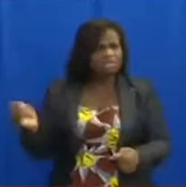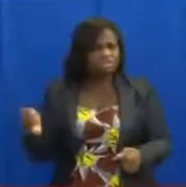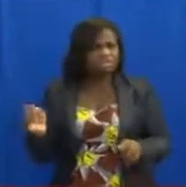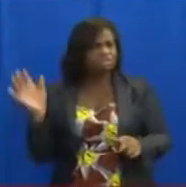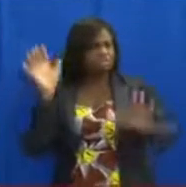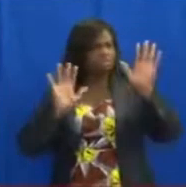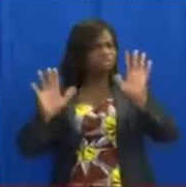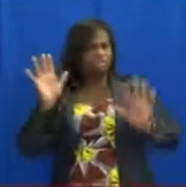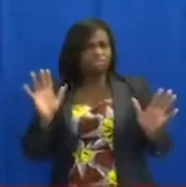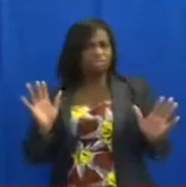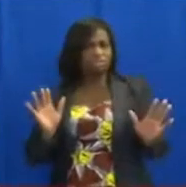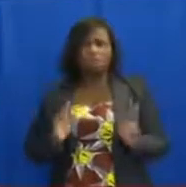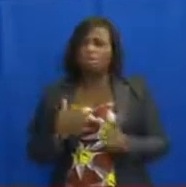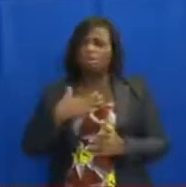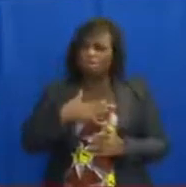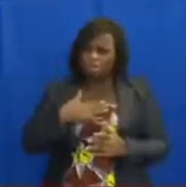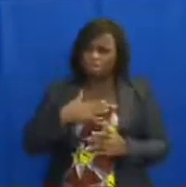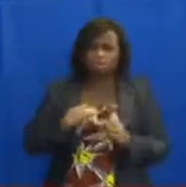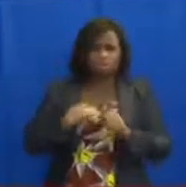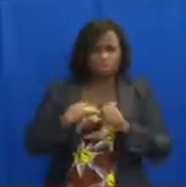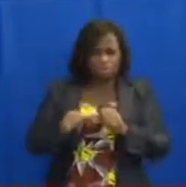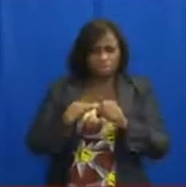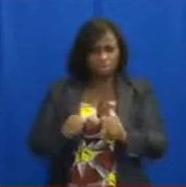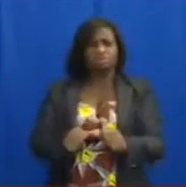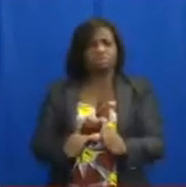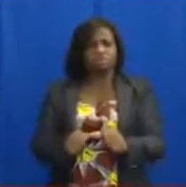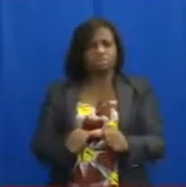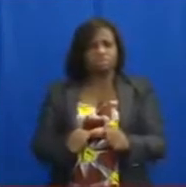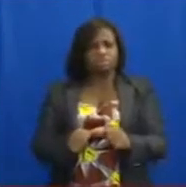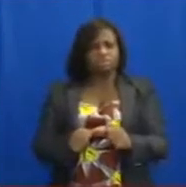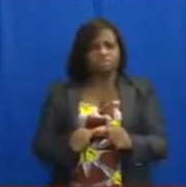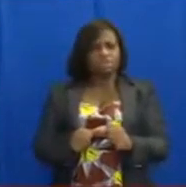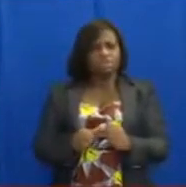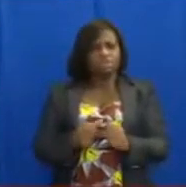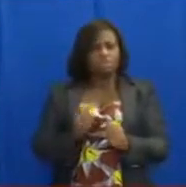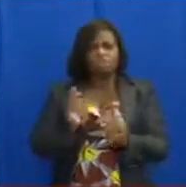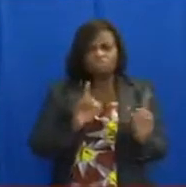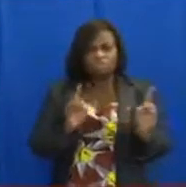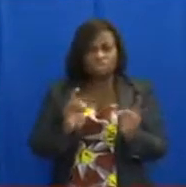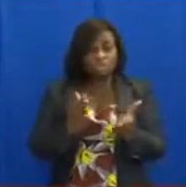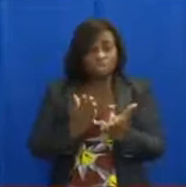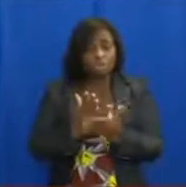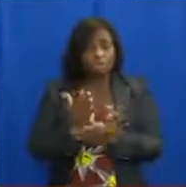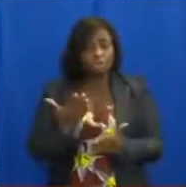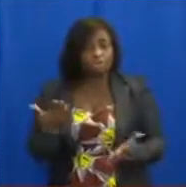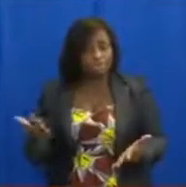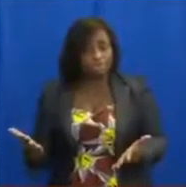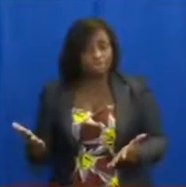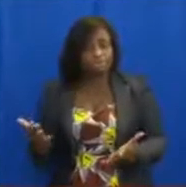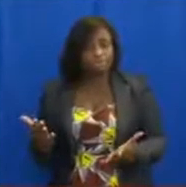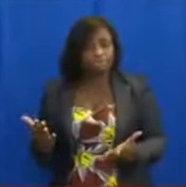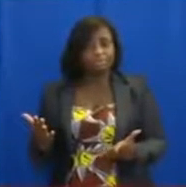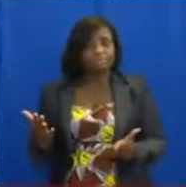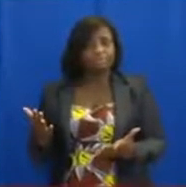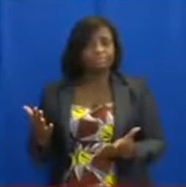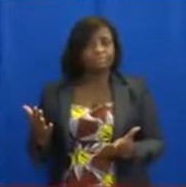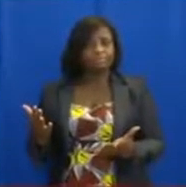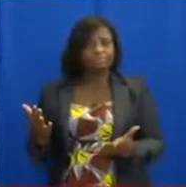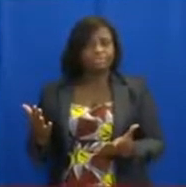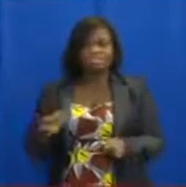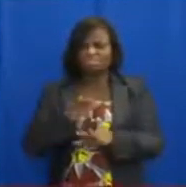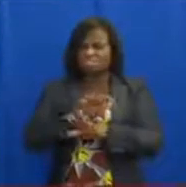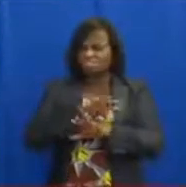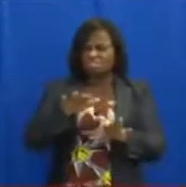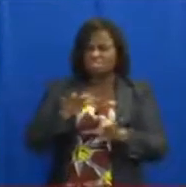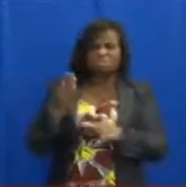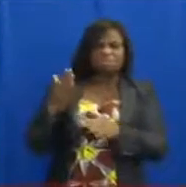the woods. So let us all continue down the path of strict adherence to the protocols.